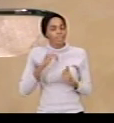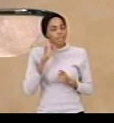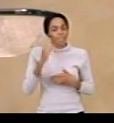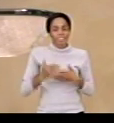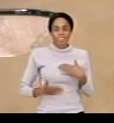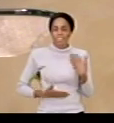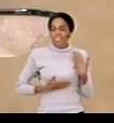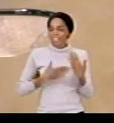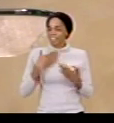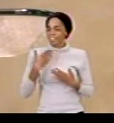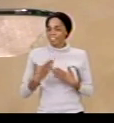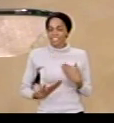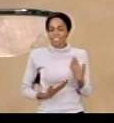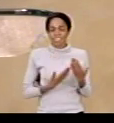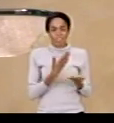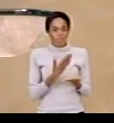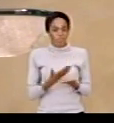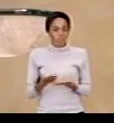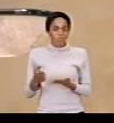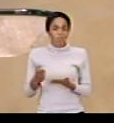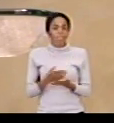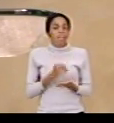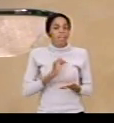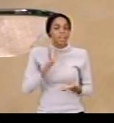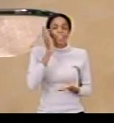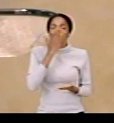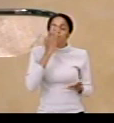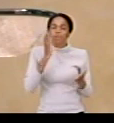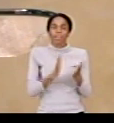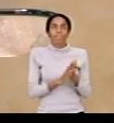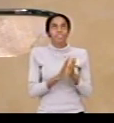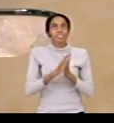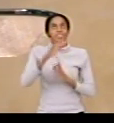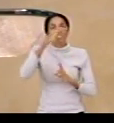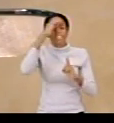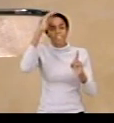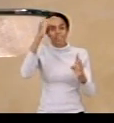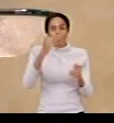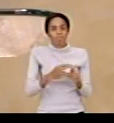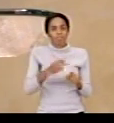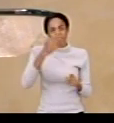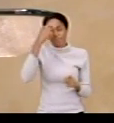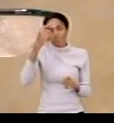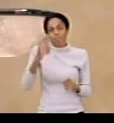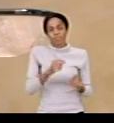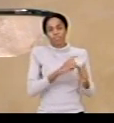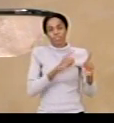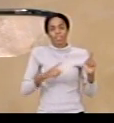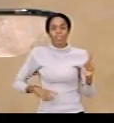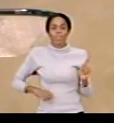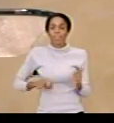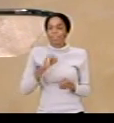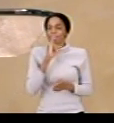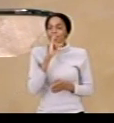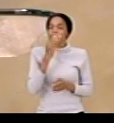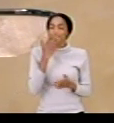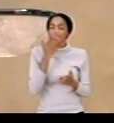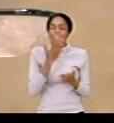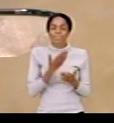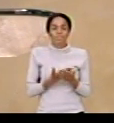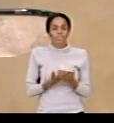a joyful song and praise his name, for the Lord